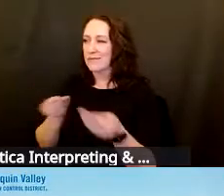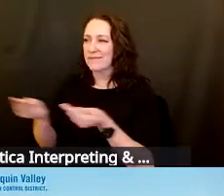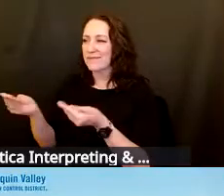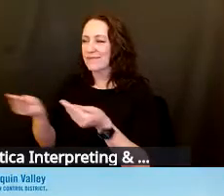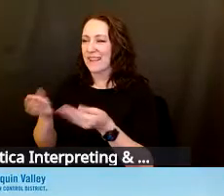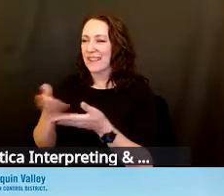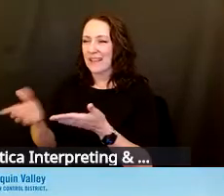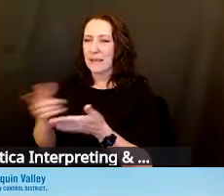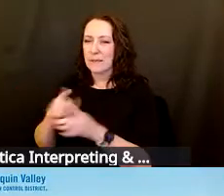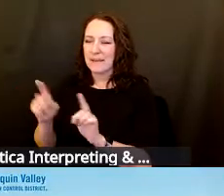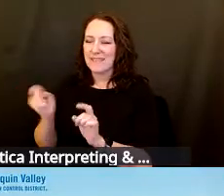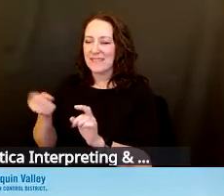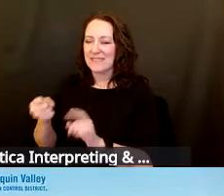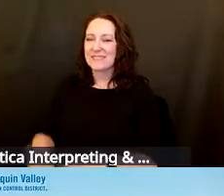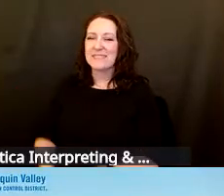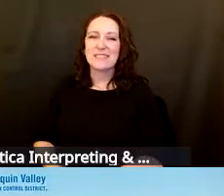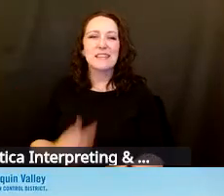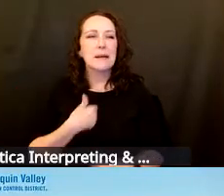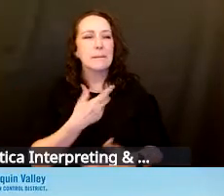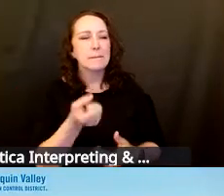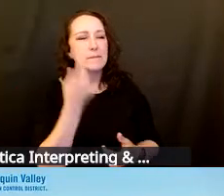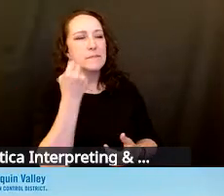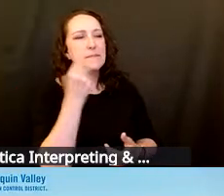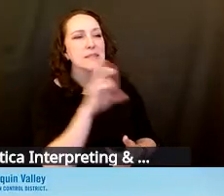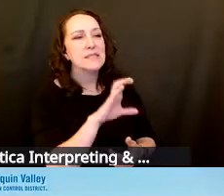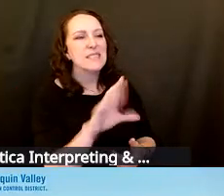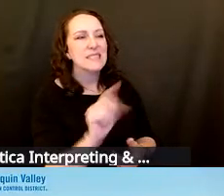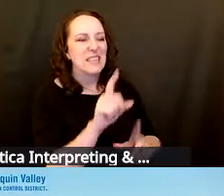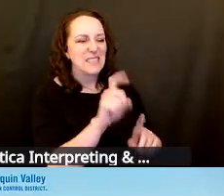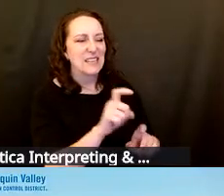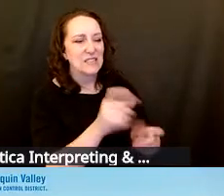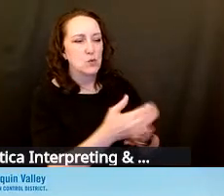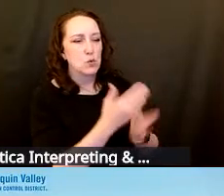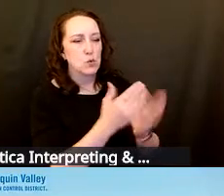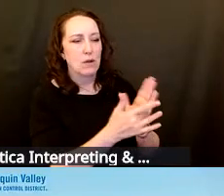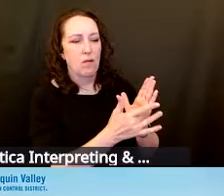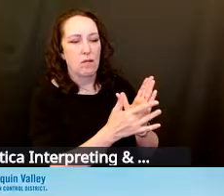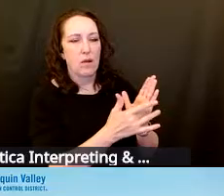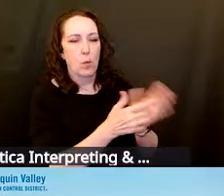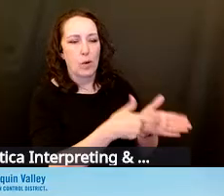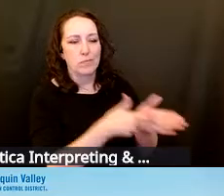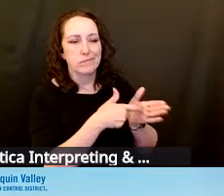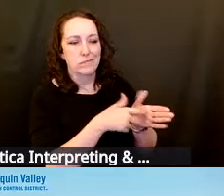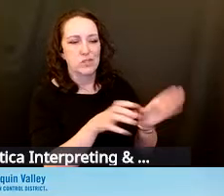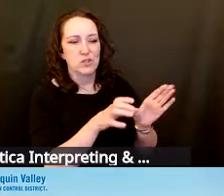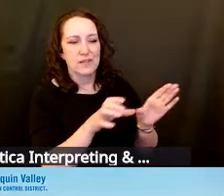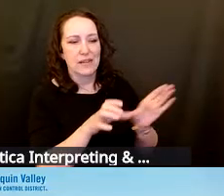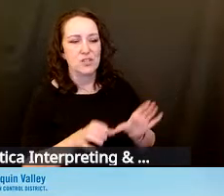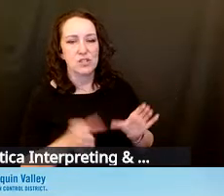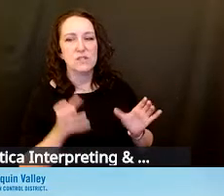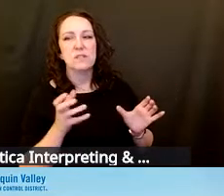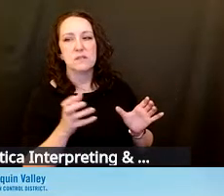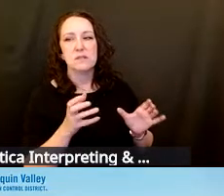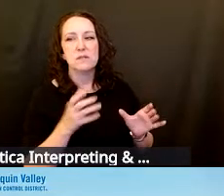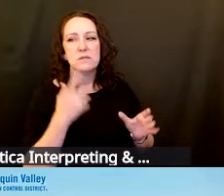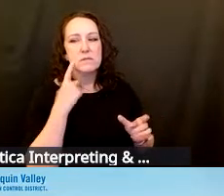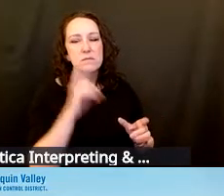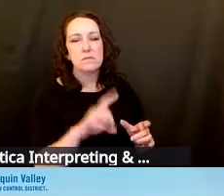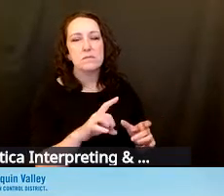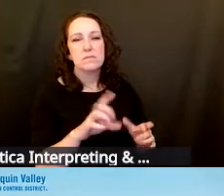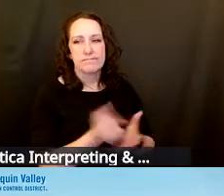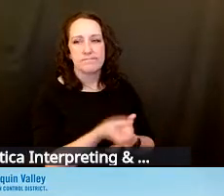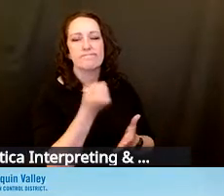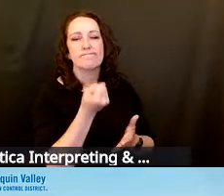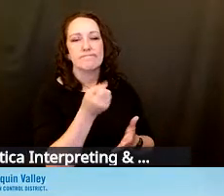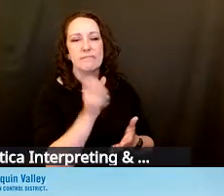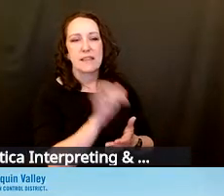yeah. My understanding, CCT has been testing out some new technology that required some certification in order to take advantage of some of that